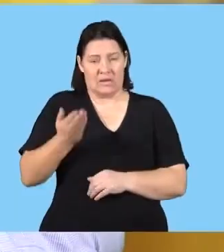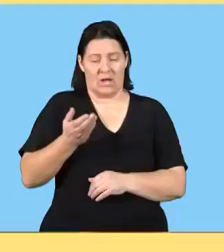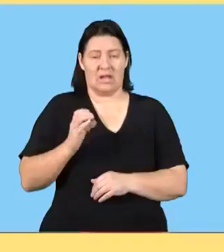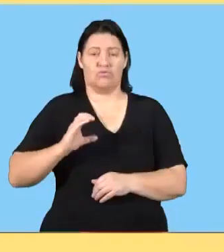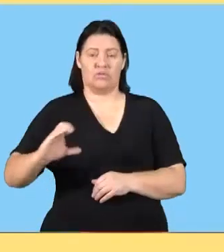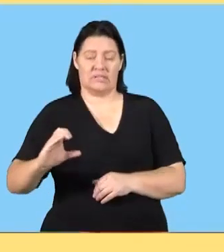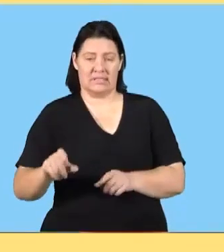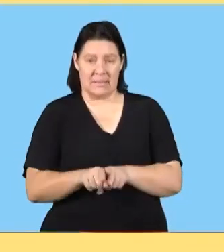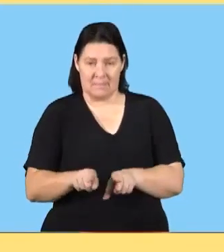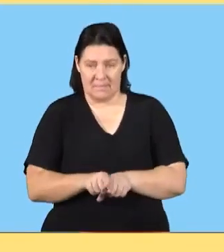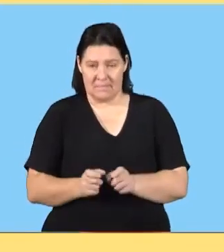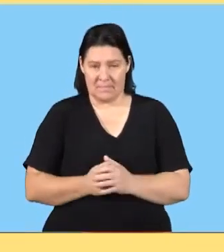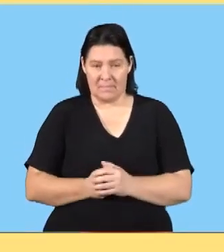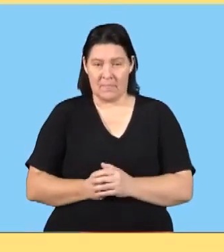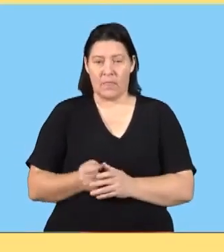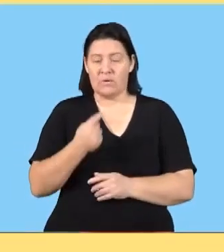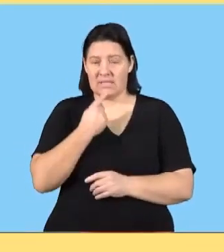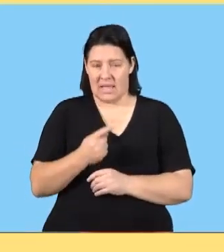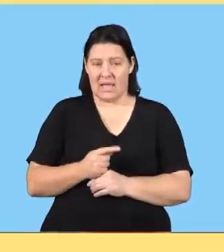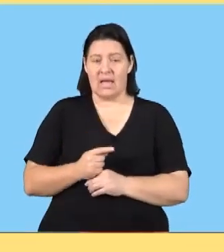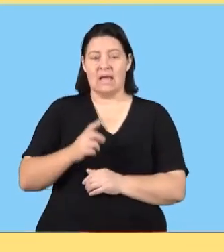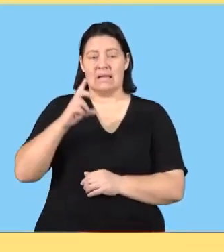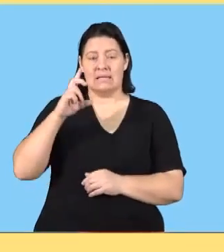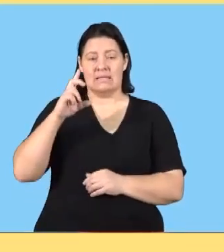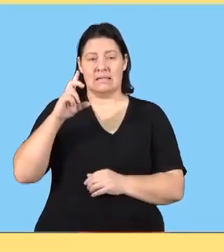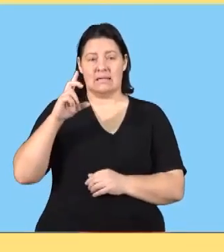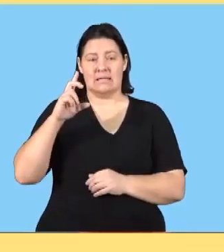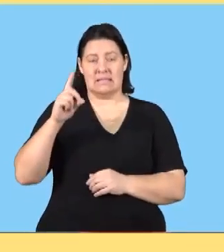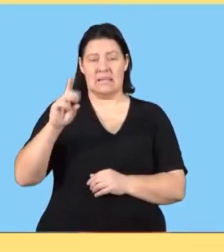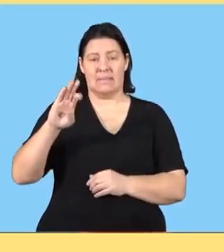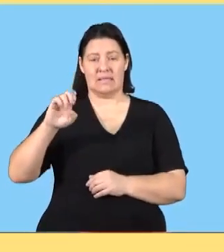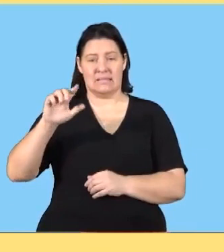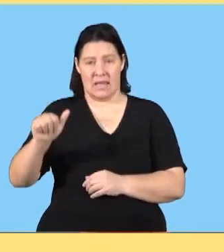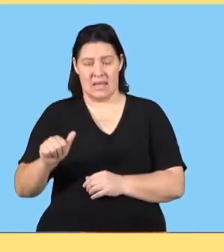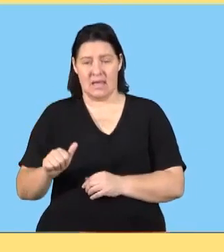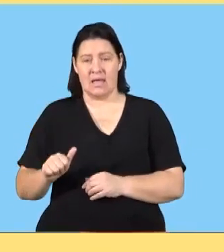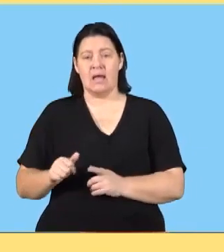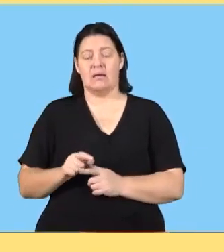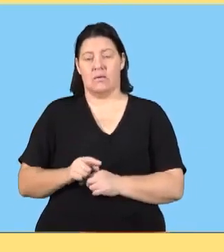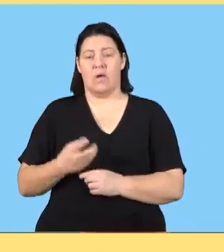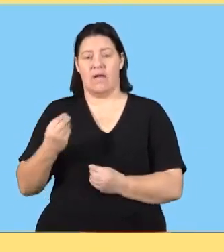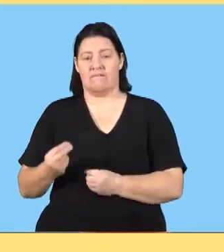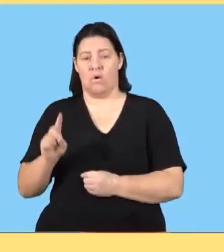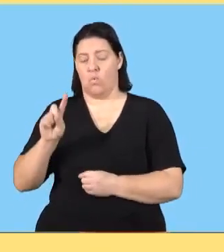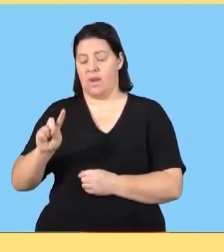the credit side. So I'll come here and I'll say D Better is from the GJ, then I have